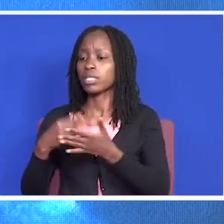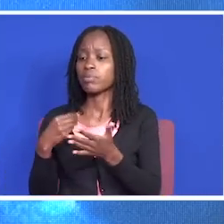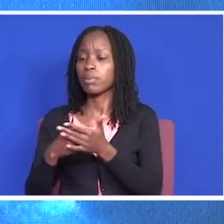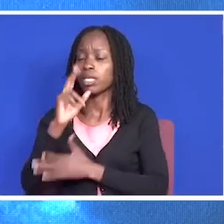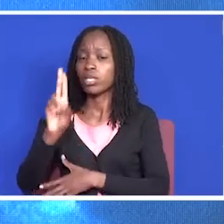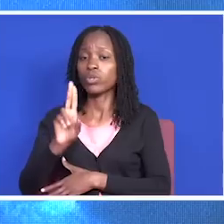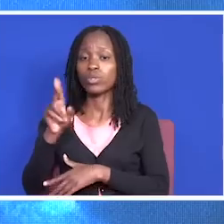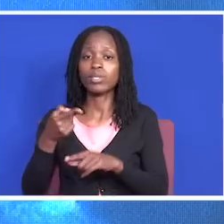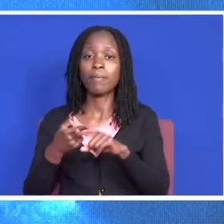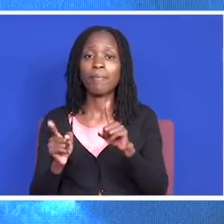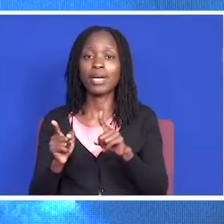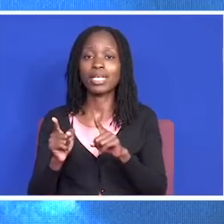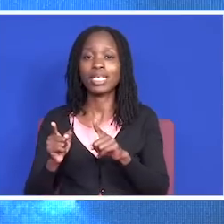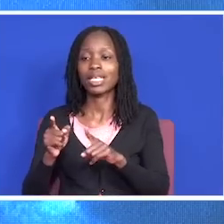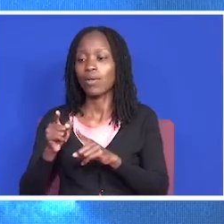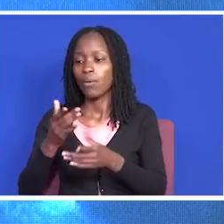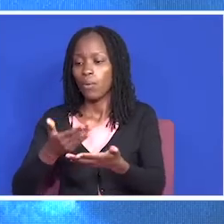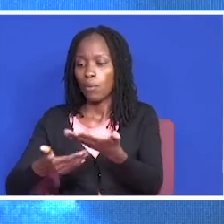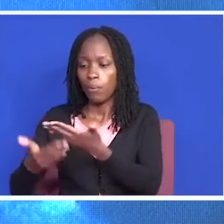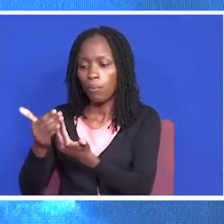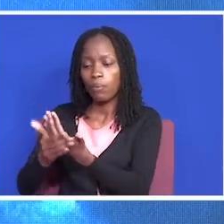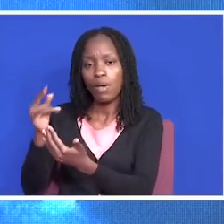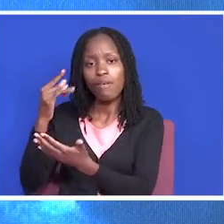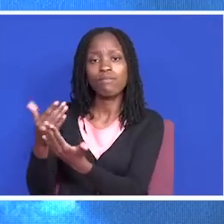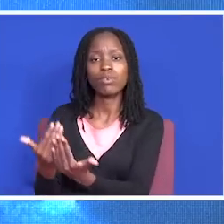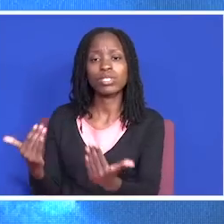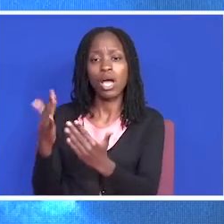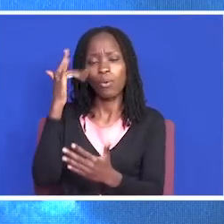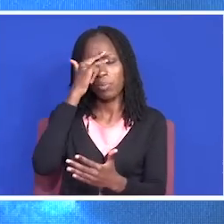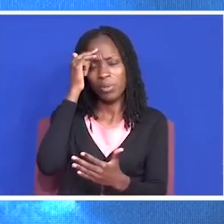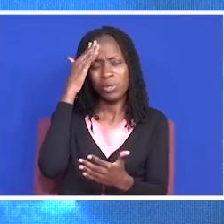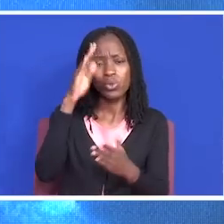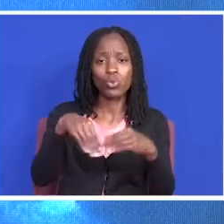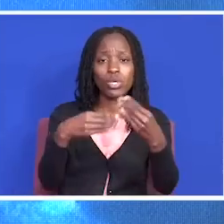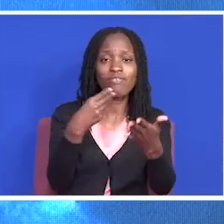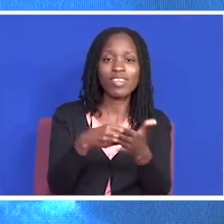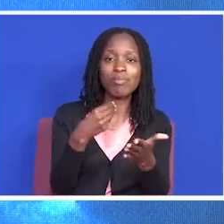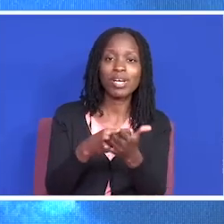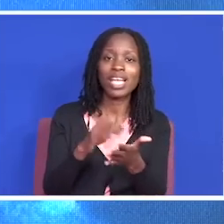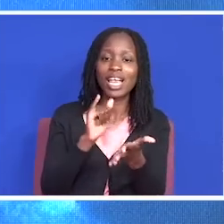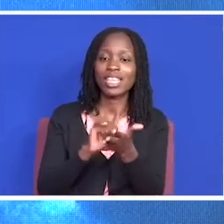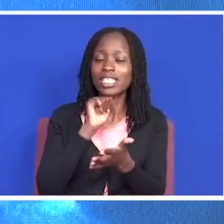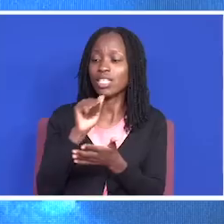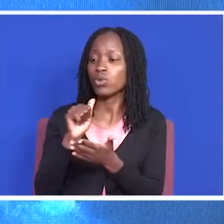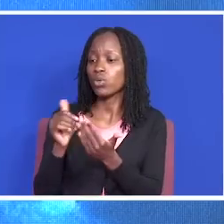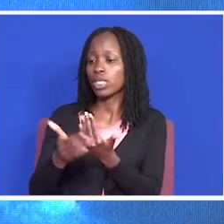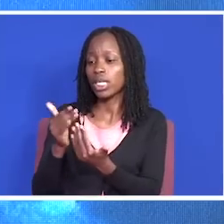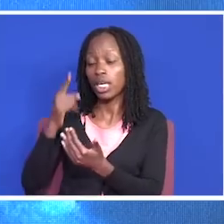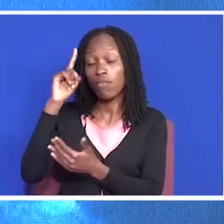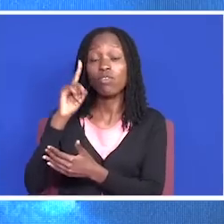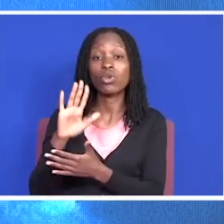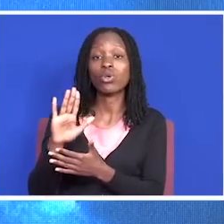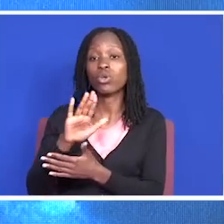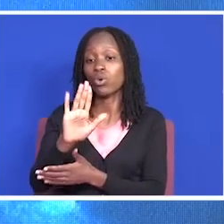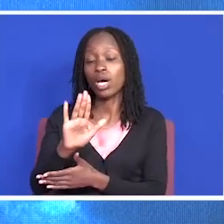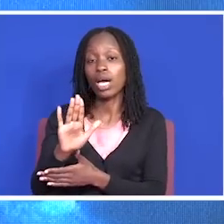used, but he actually never fathered. Because giving money is not fathering. The child is not even aware where the money comes